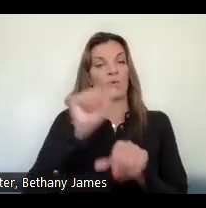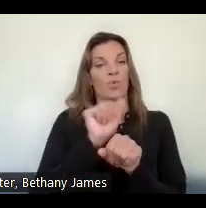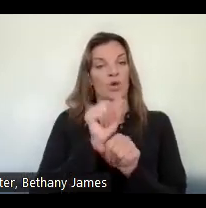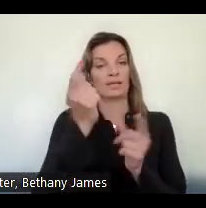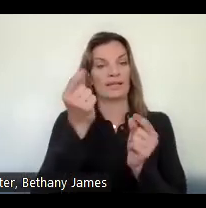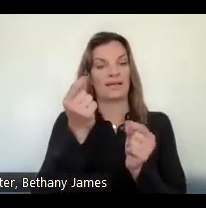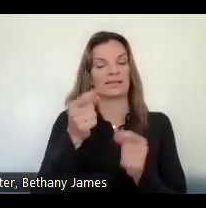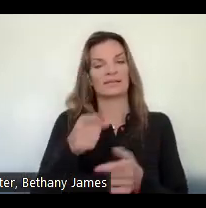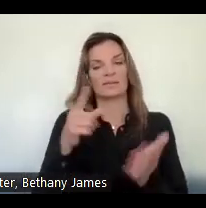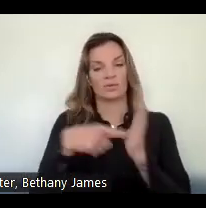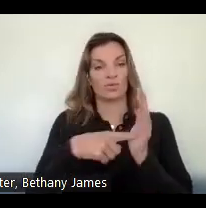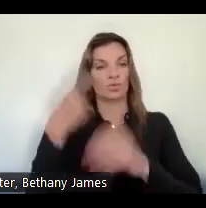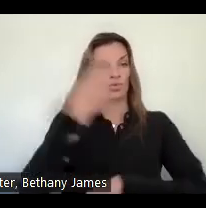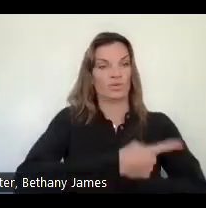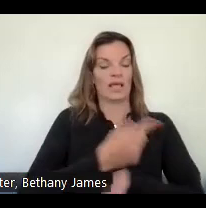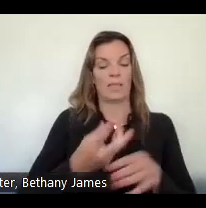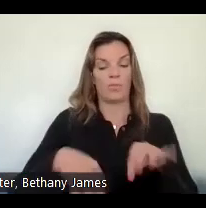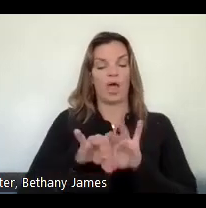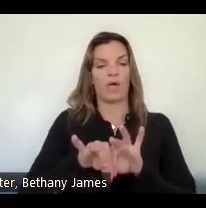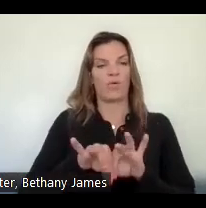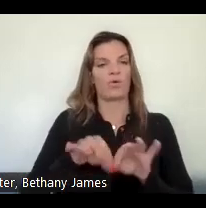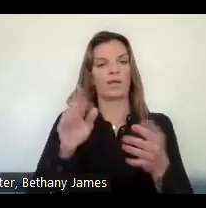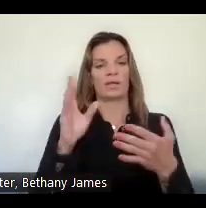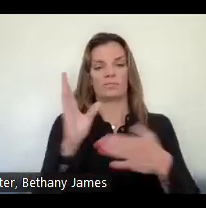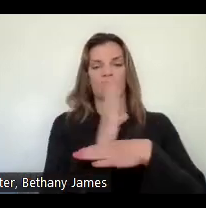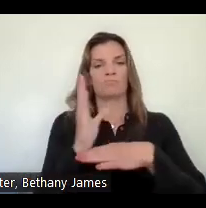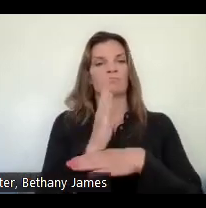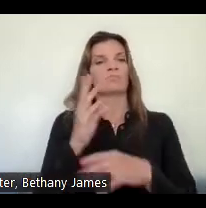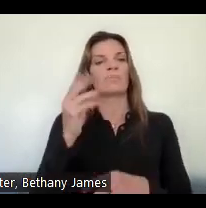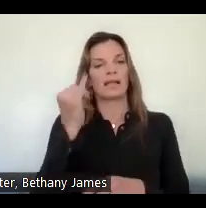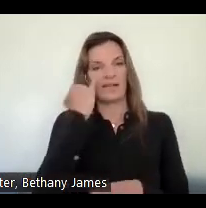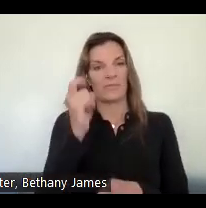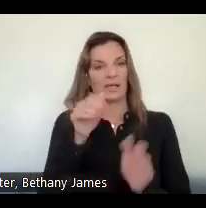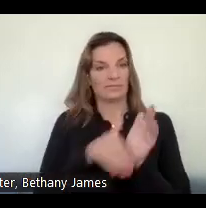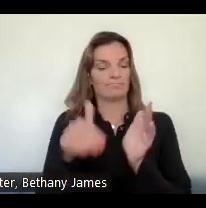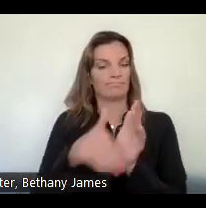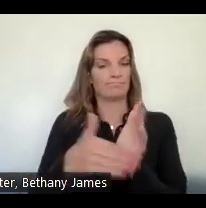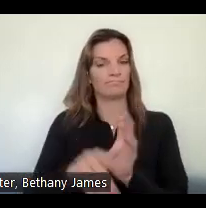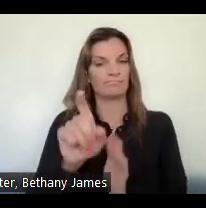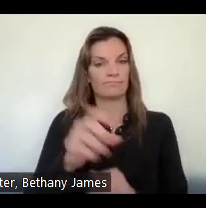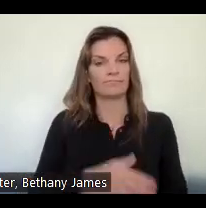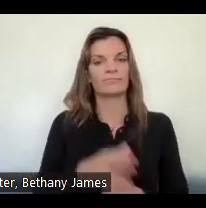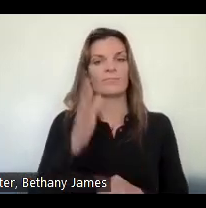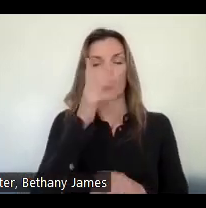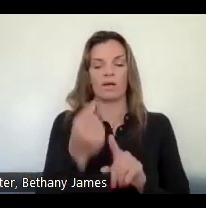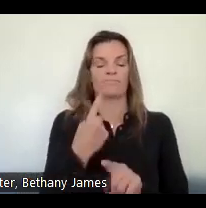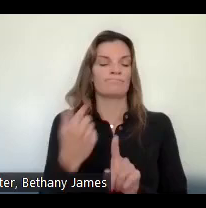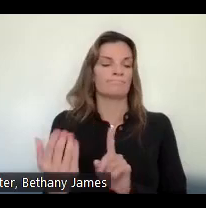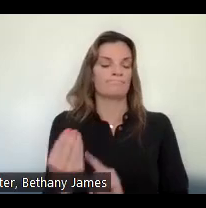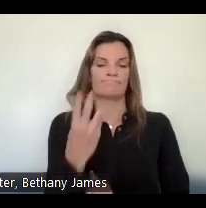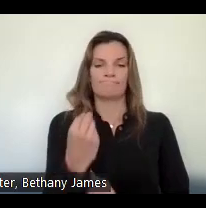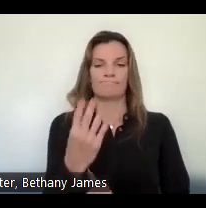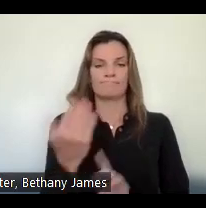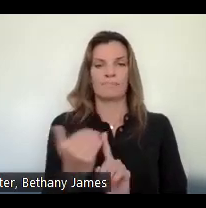the due date, priority, and if it's a task that needs to be repeated in the workday. So it'll send reminders, it allows you to